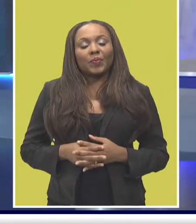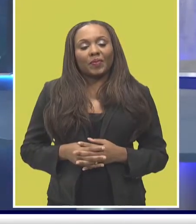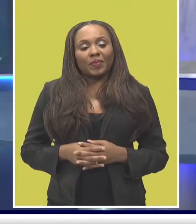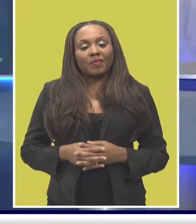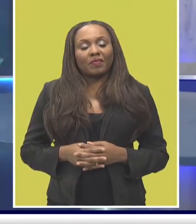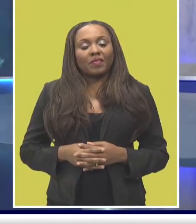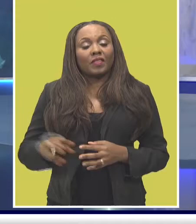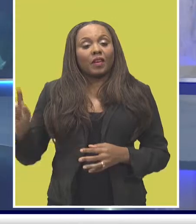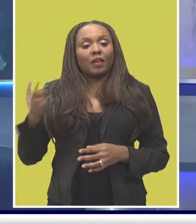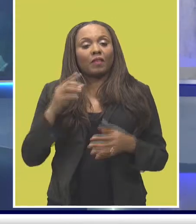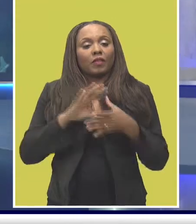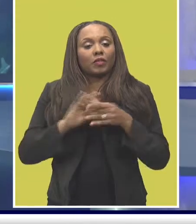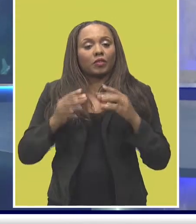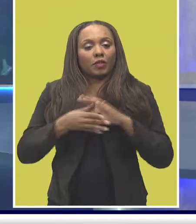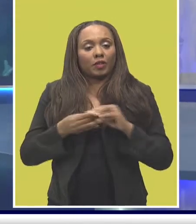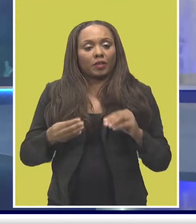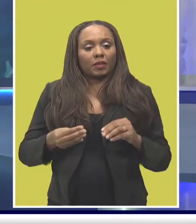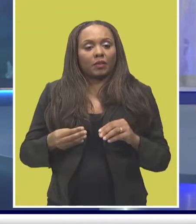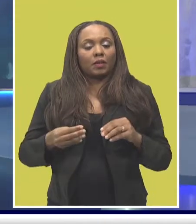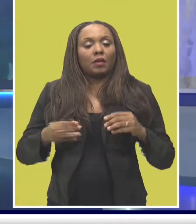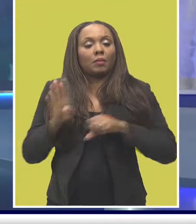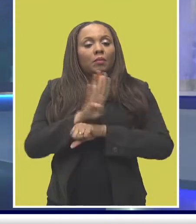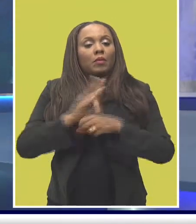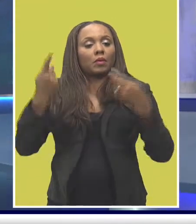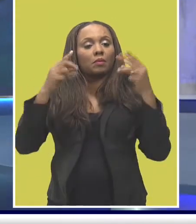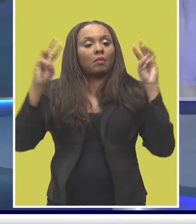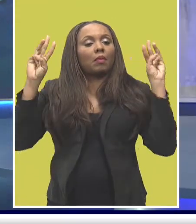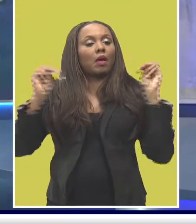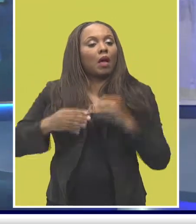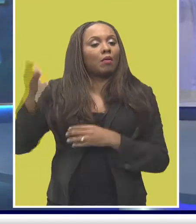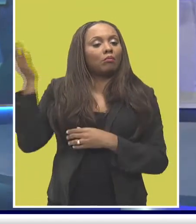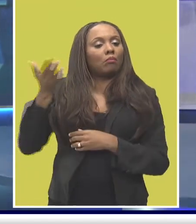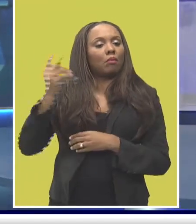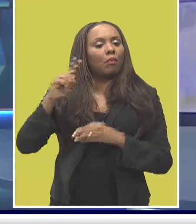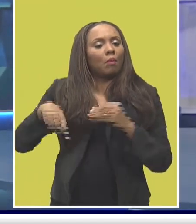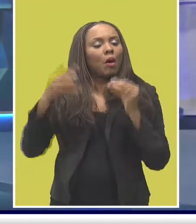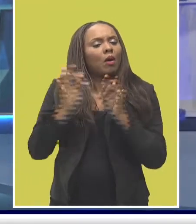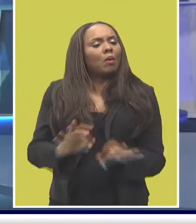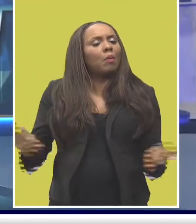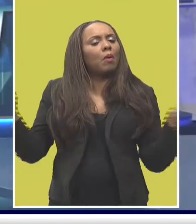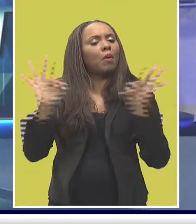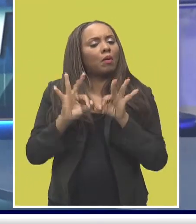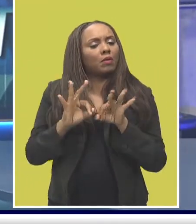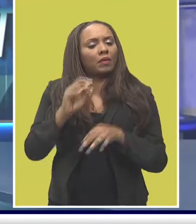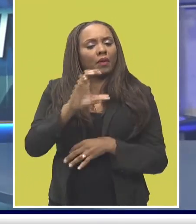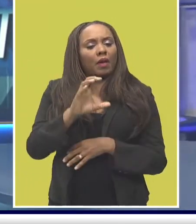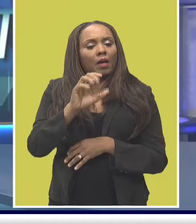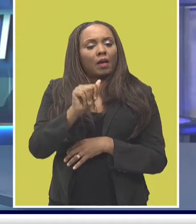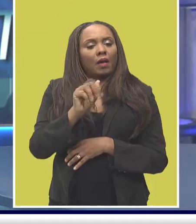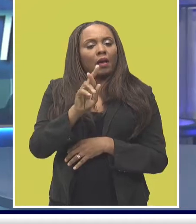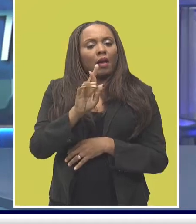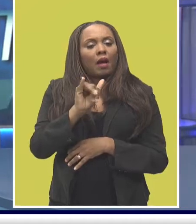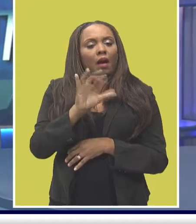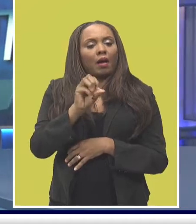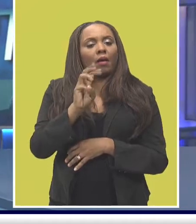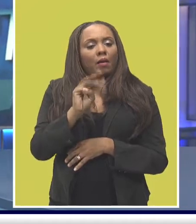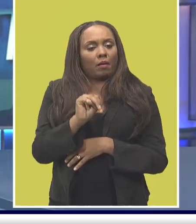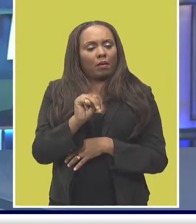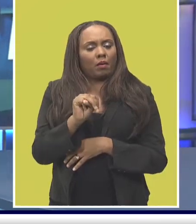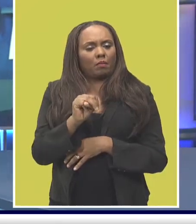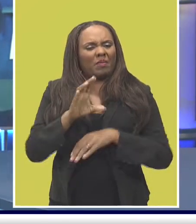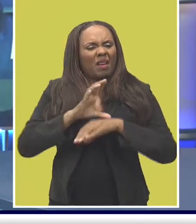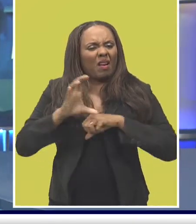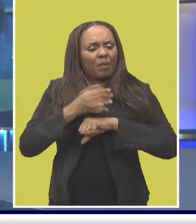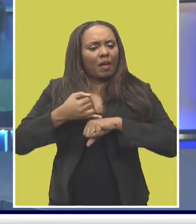And in our top story, Prime Minister Mia Motley has been speaking about the importance of a united CARICOM at a public town hall